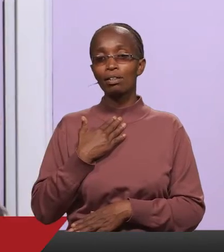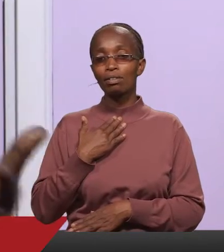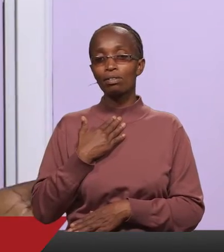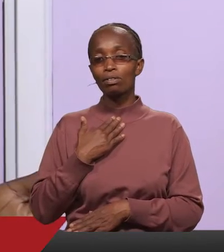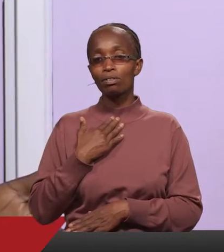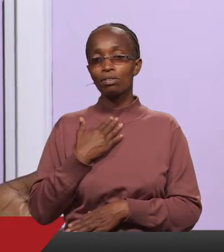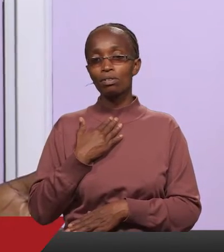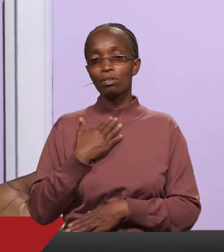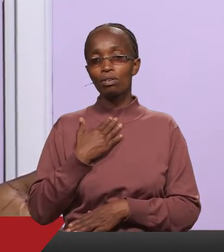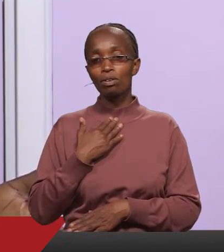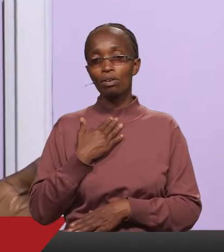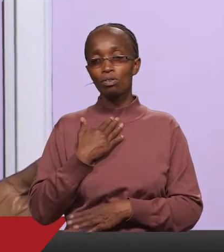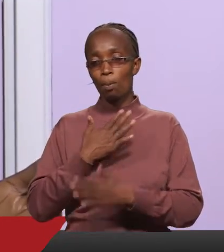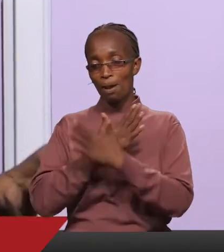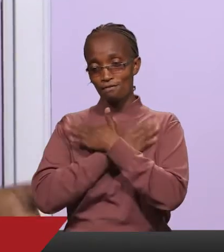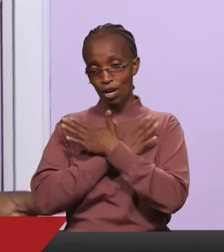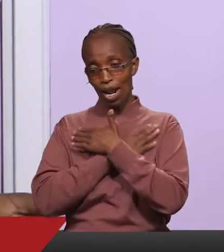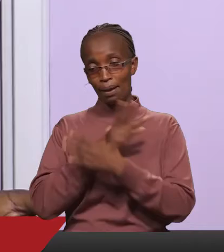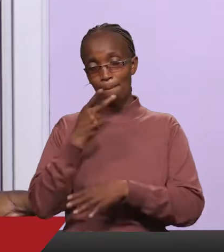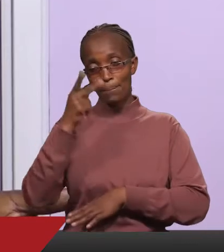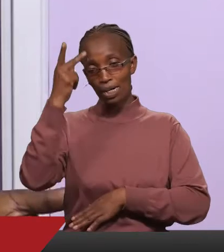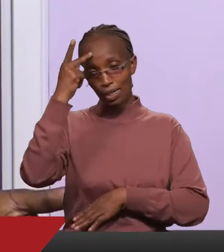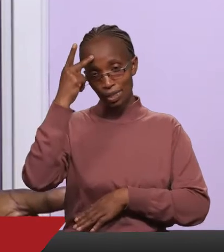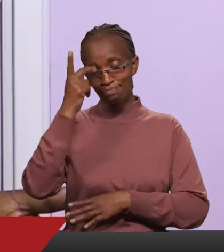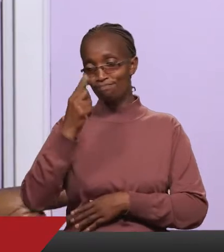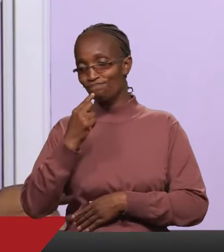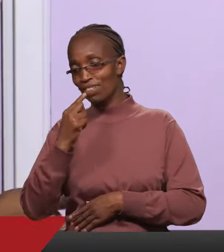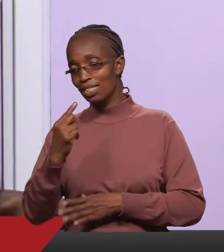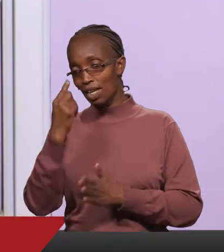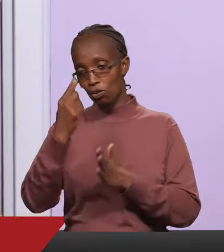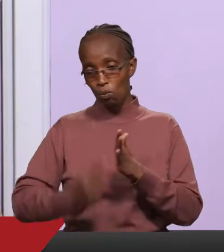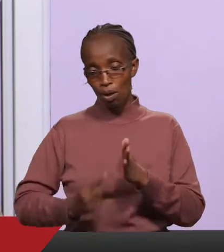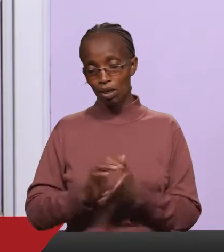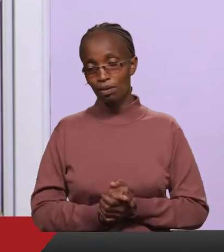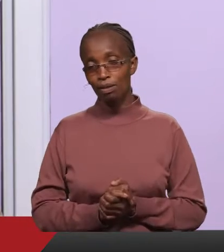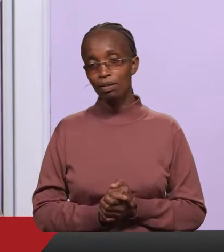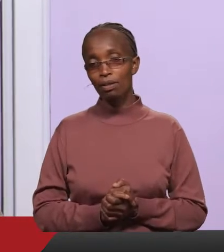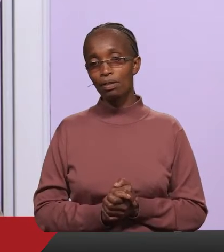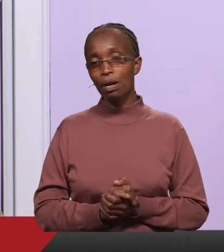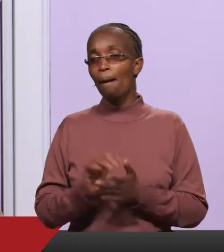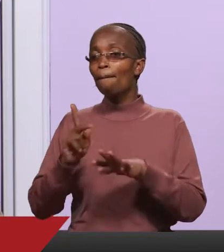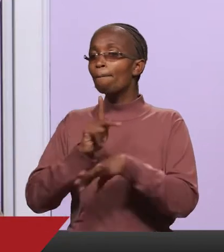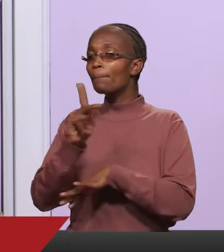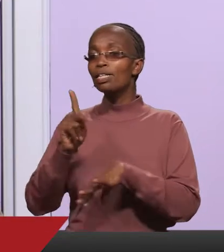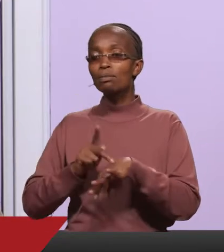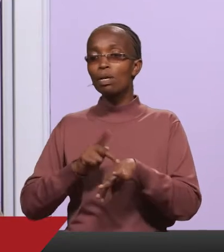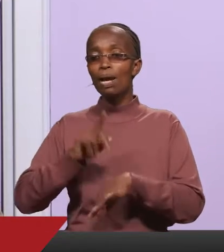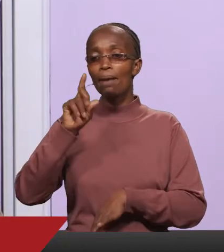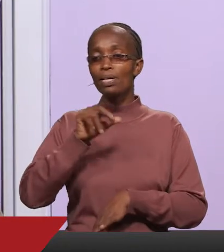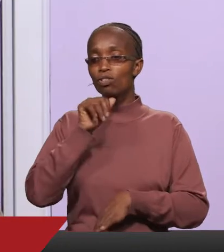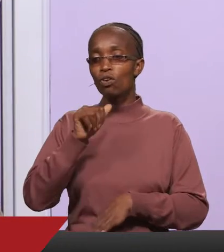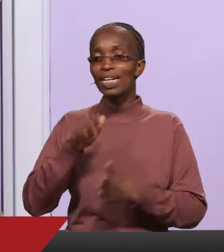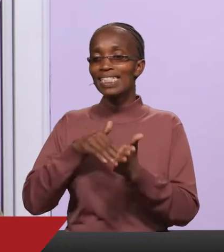they want to be friendly with the parents, saying that the principal should